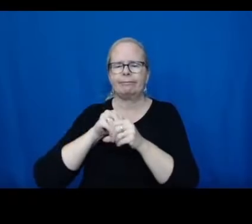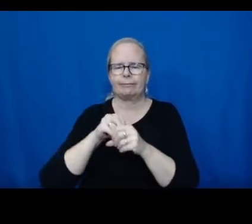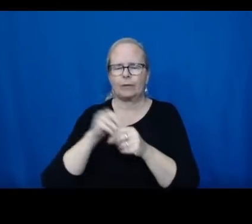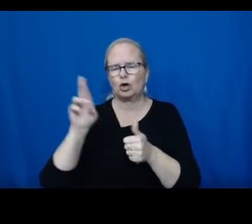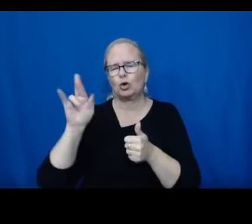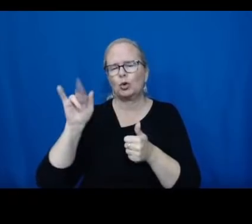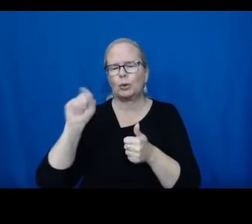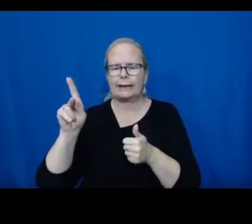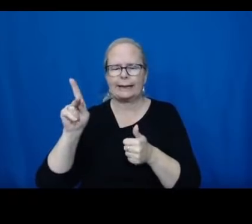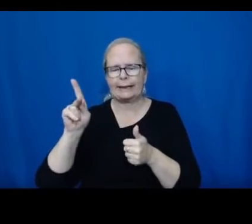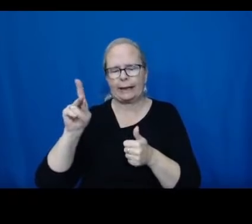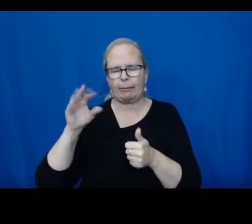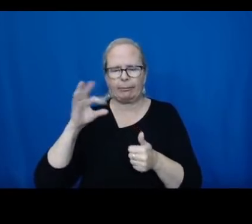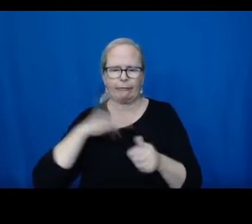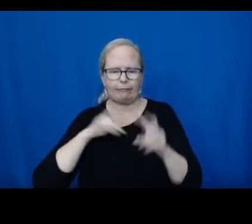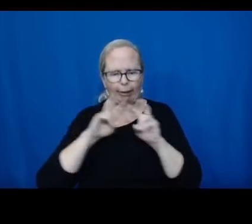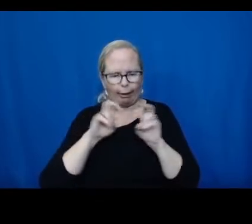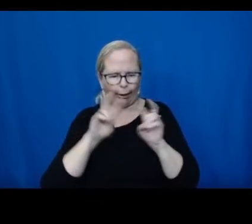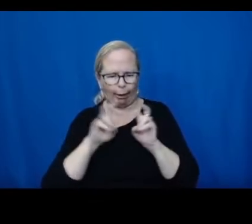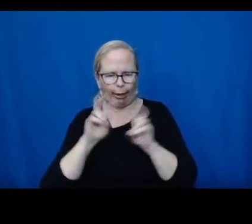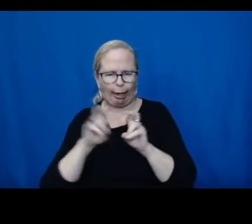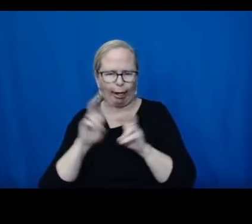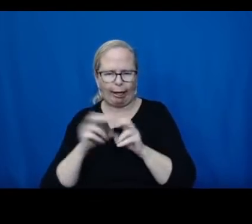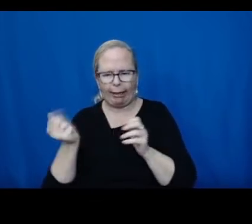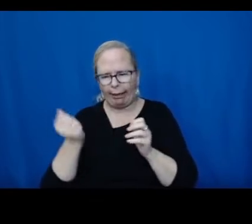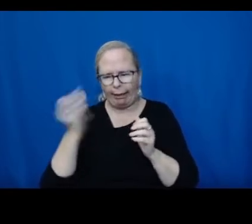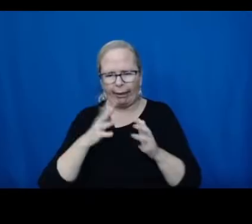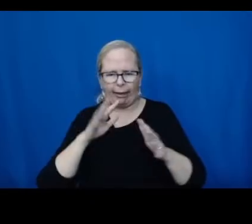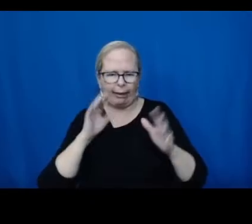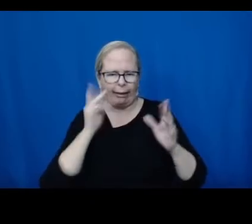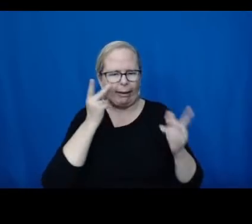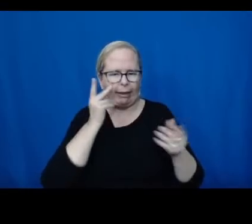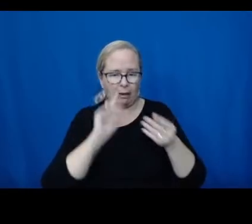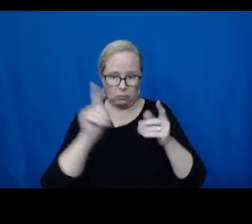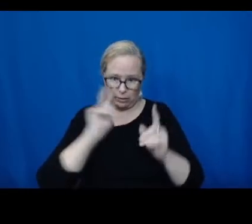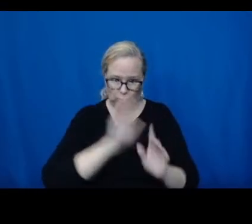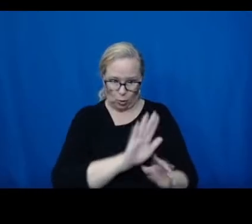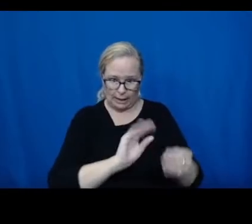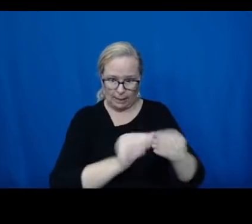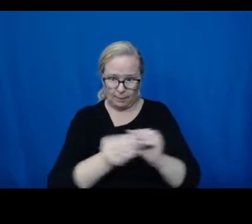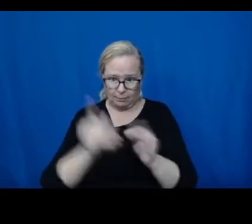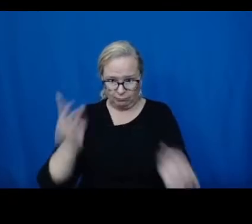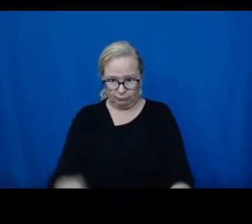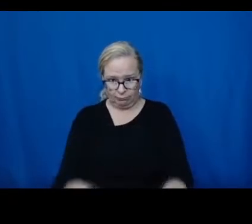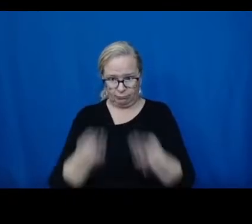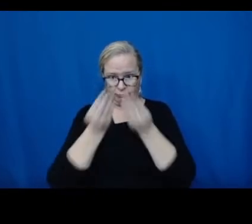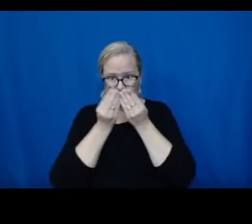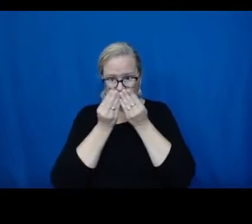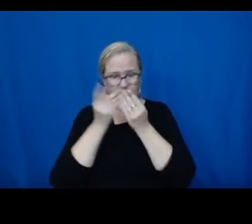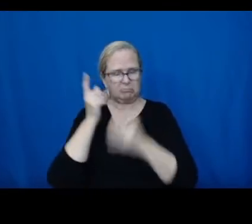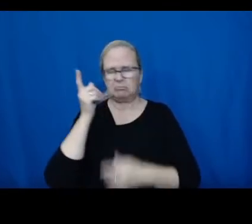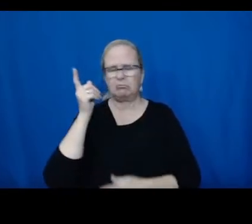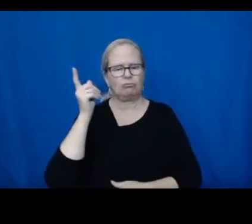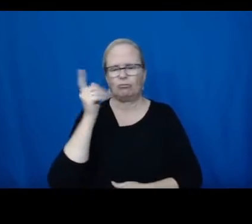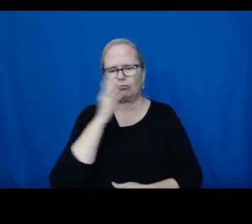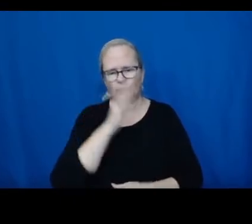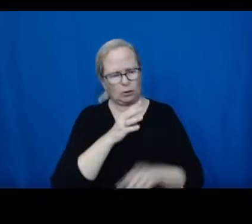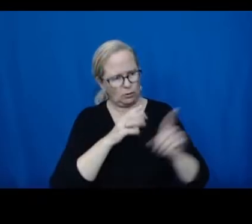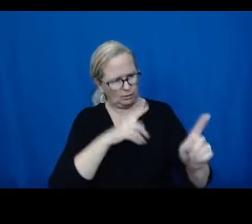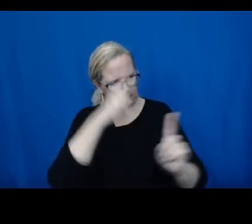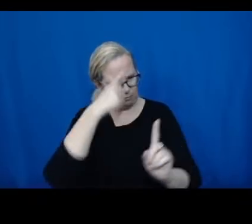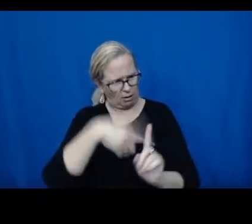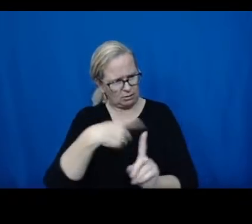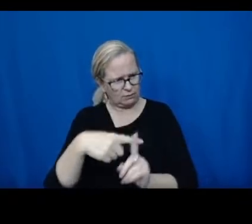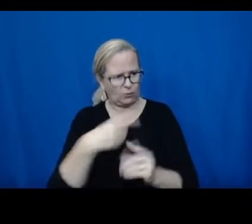optimism around the potentials of eventually getting to a place where we